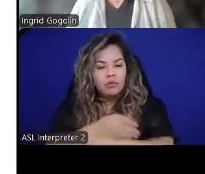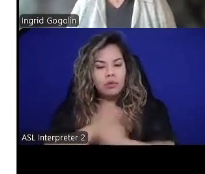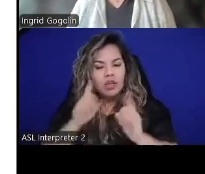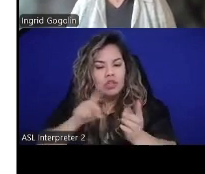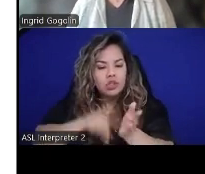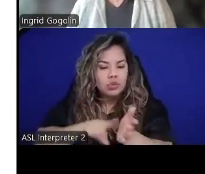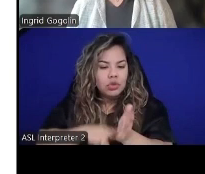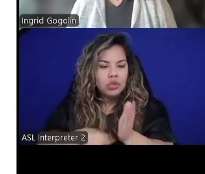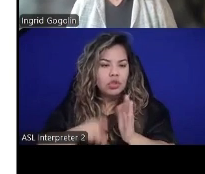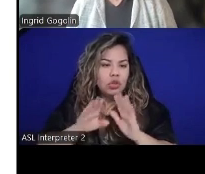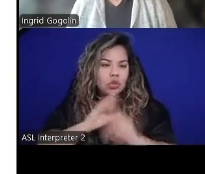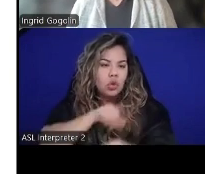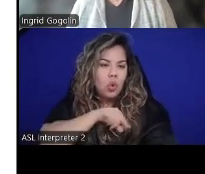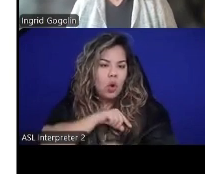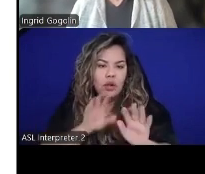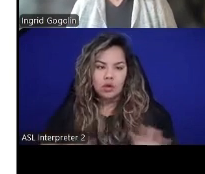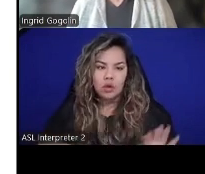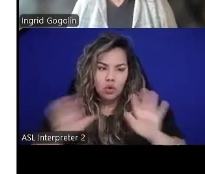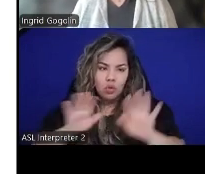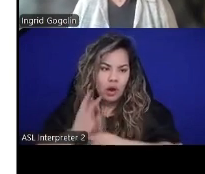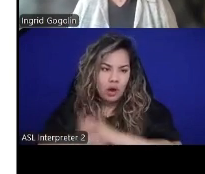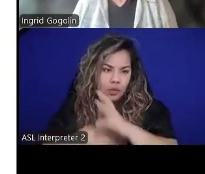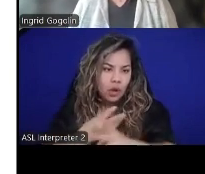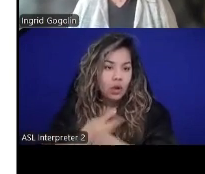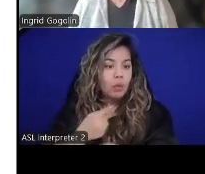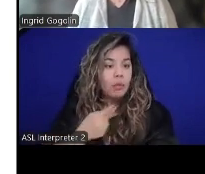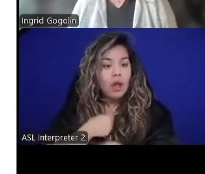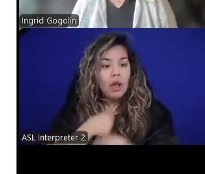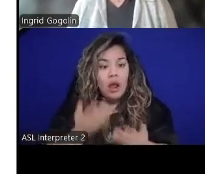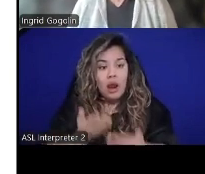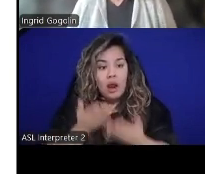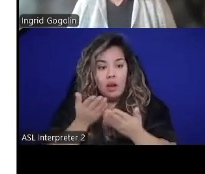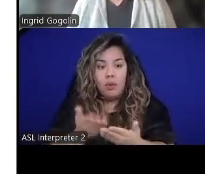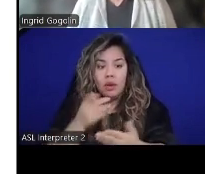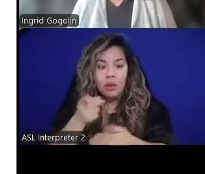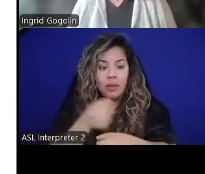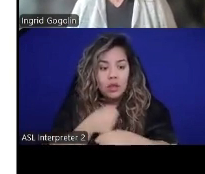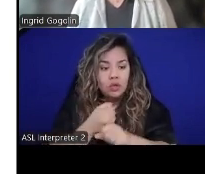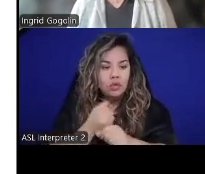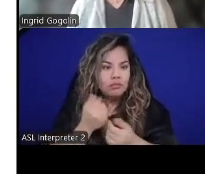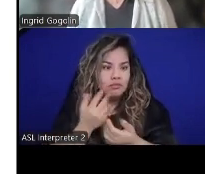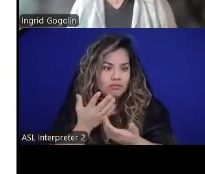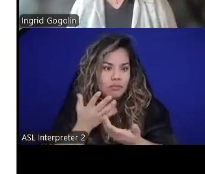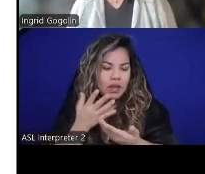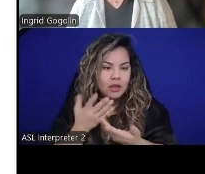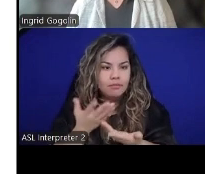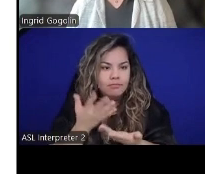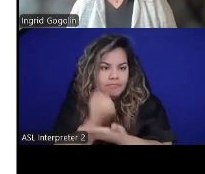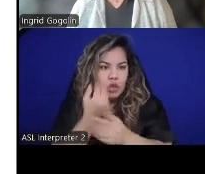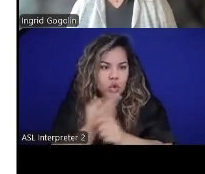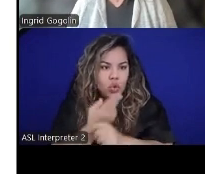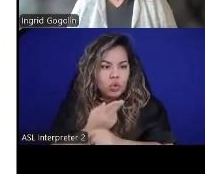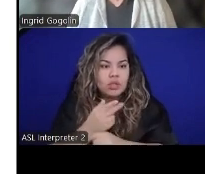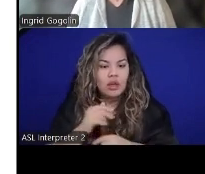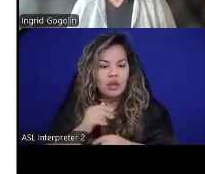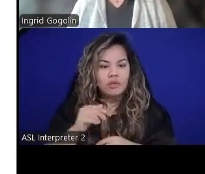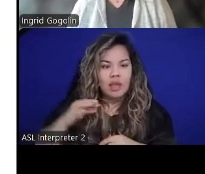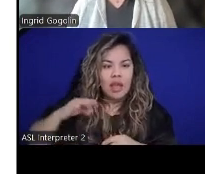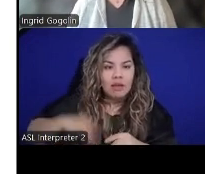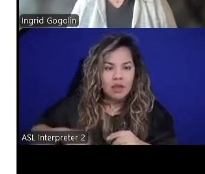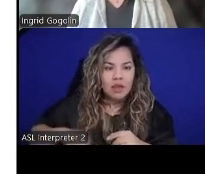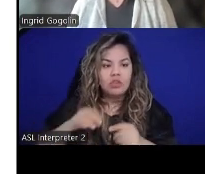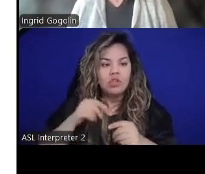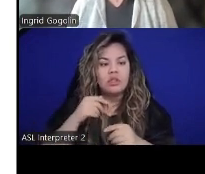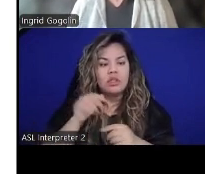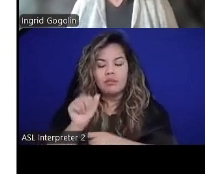around the globe. And I recommend you to make use of the advantages of the publication process that AERJ offers to